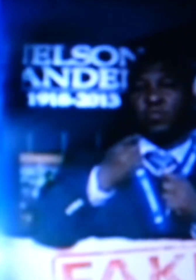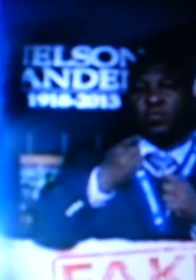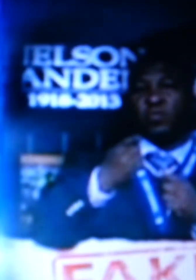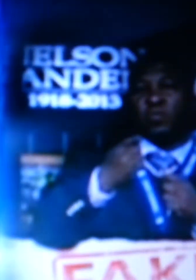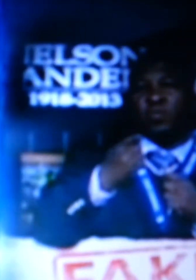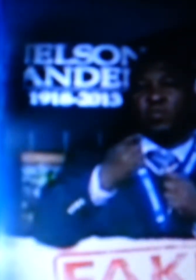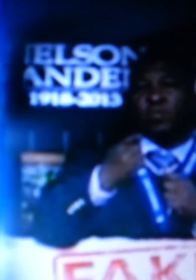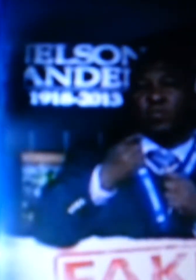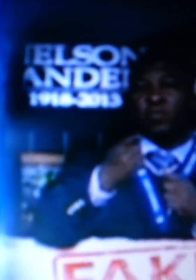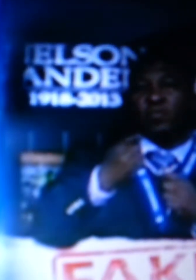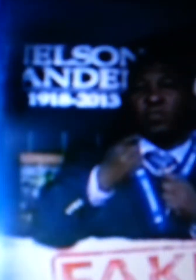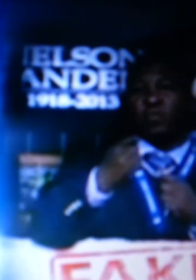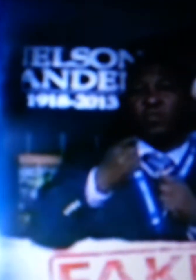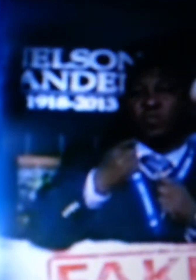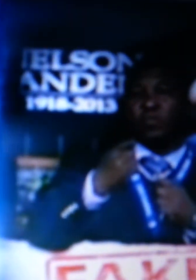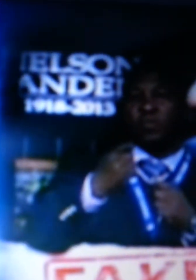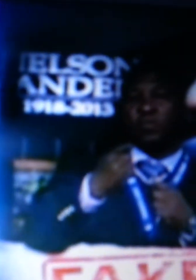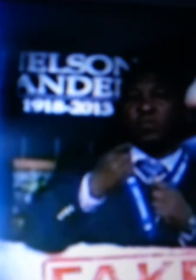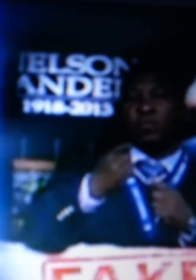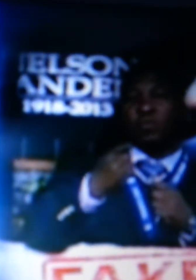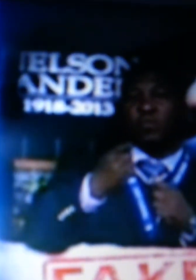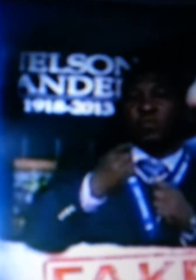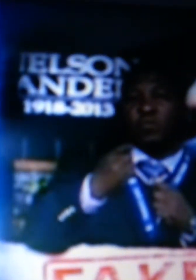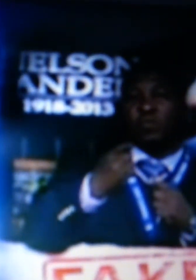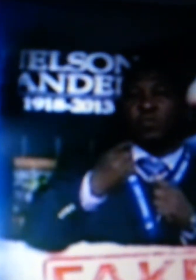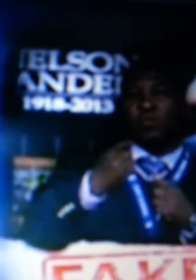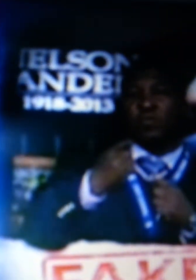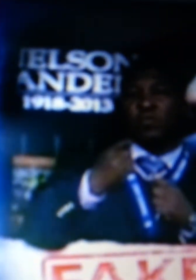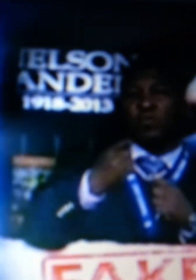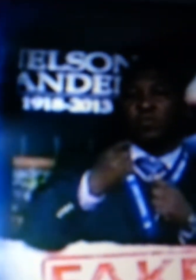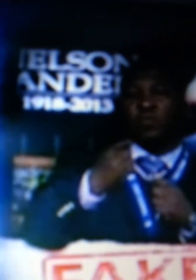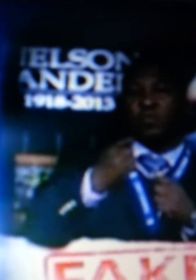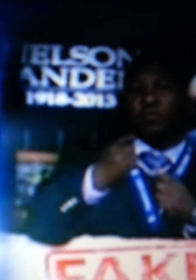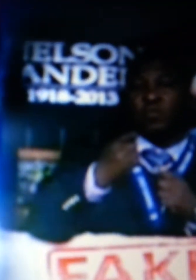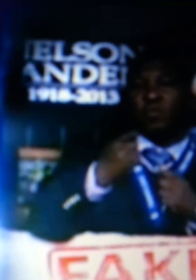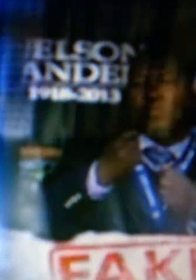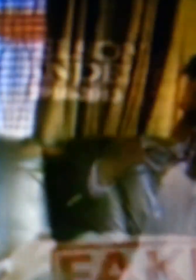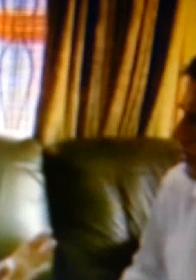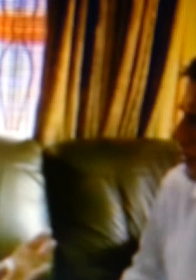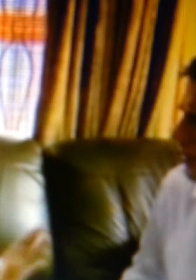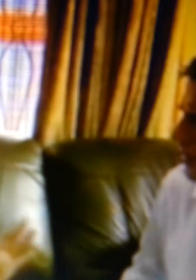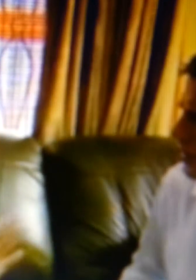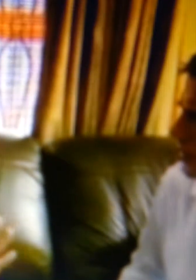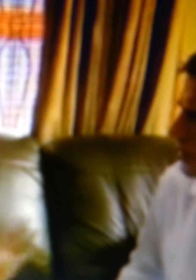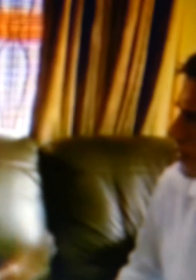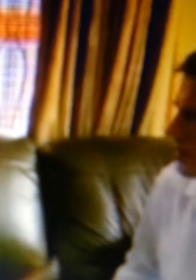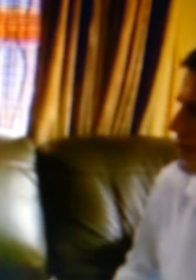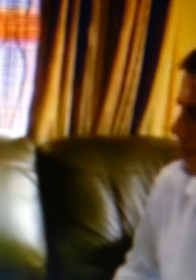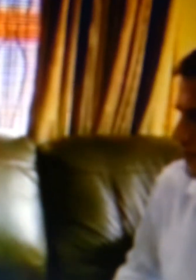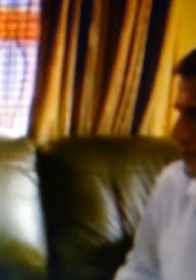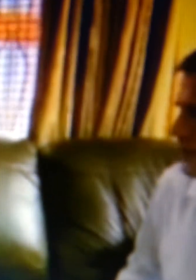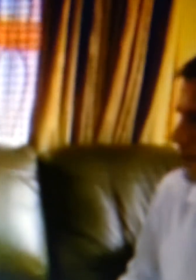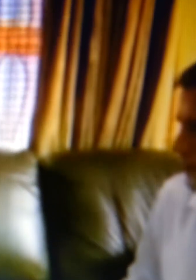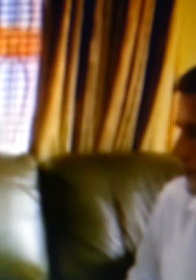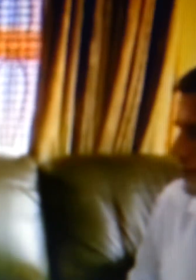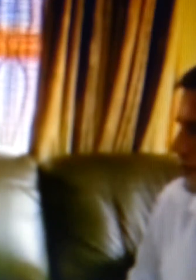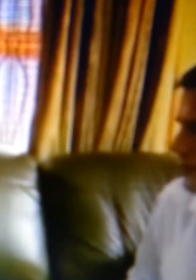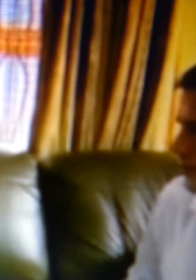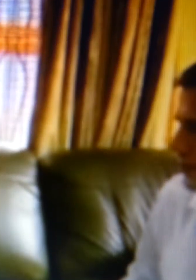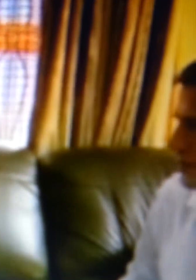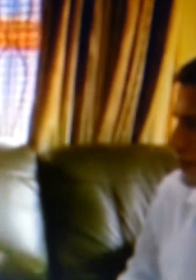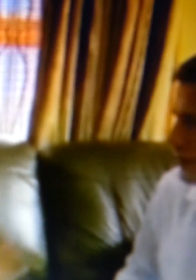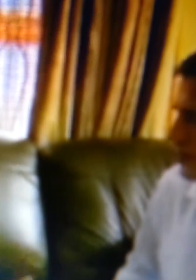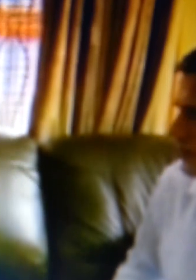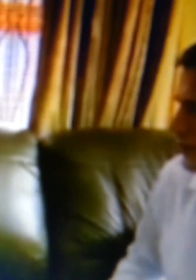network reports he was only found guilty of theft, and it's unclear if he faced jail time. You may recall yesterday in an interview with CNN, the interpreter said he suffers from schizophrenia